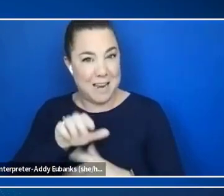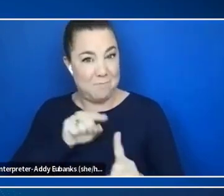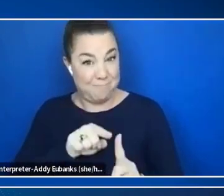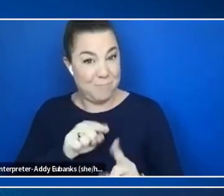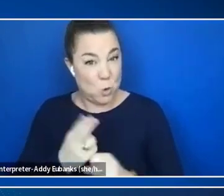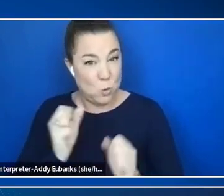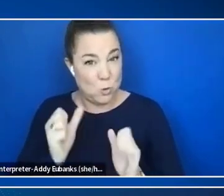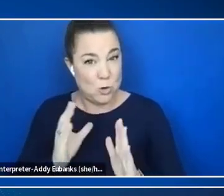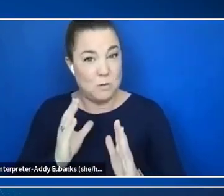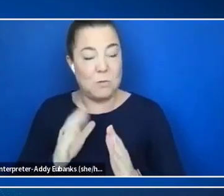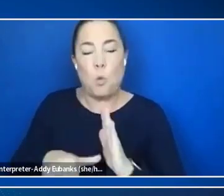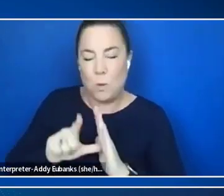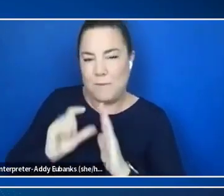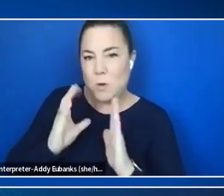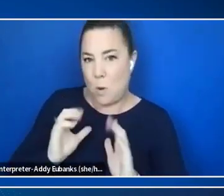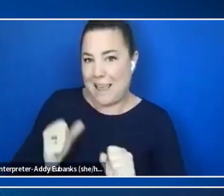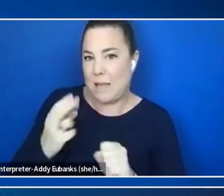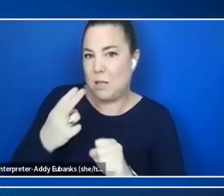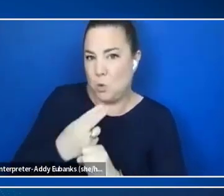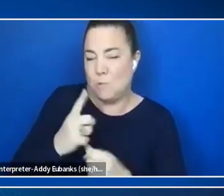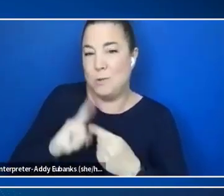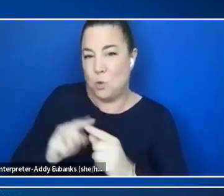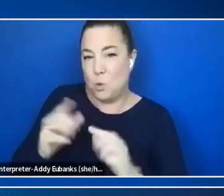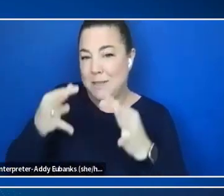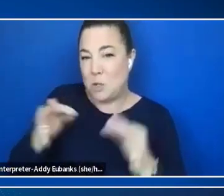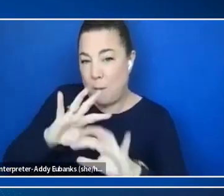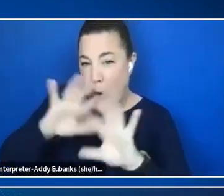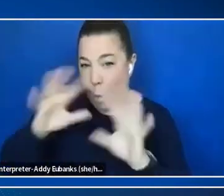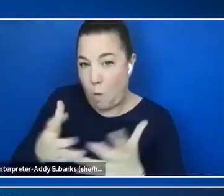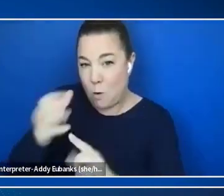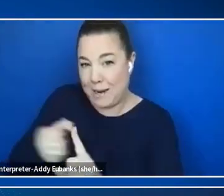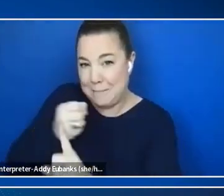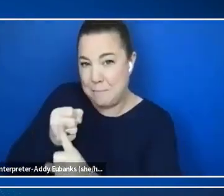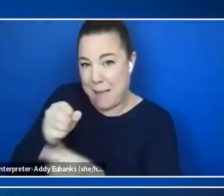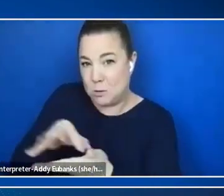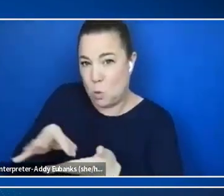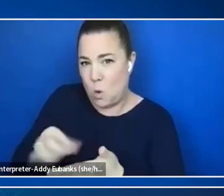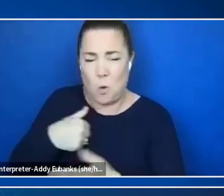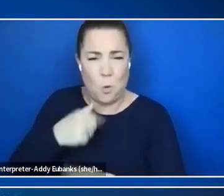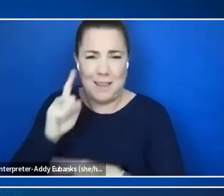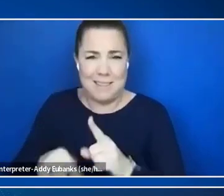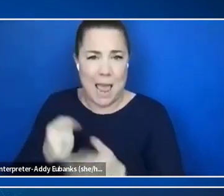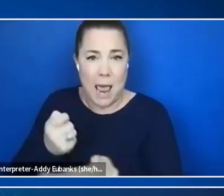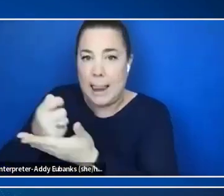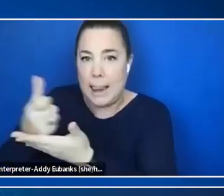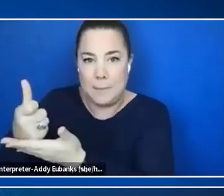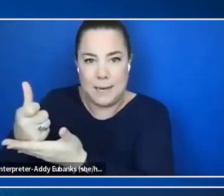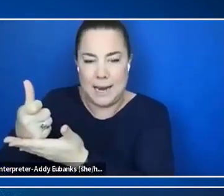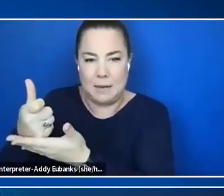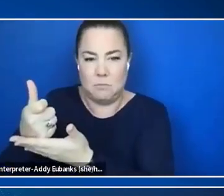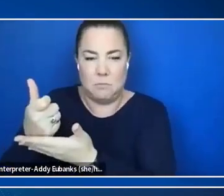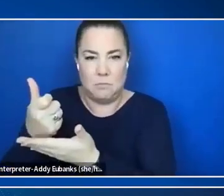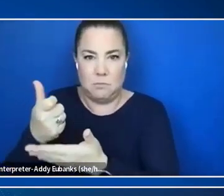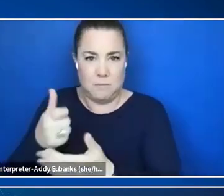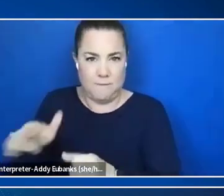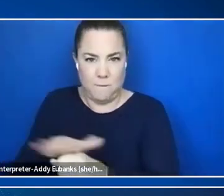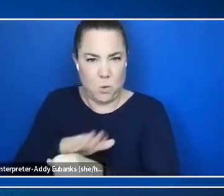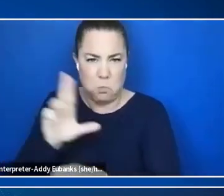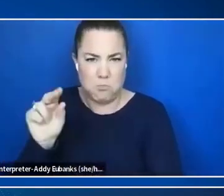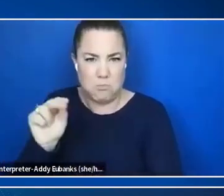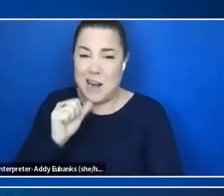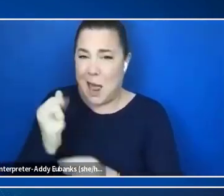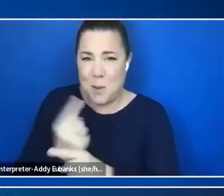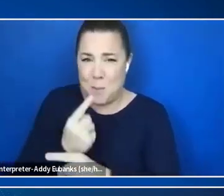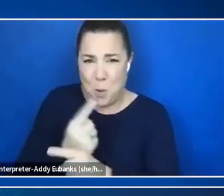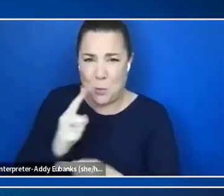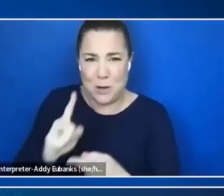to determine their overall impact score. So we can't eliminate that ever being a score driving factor, and it would be inappropriate